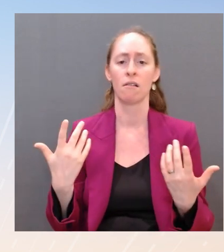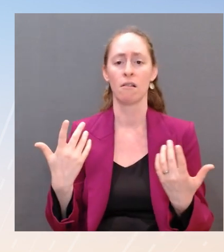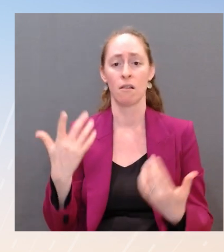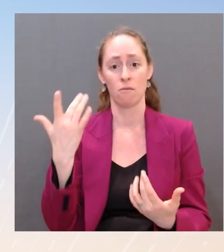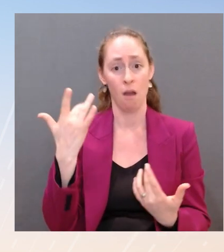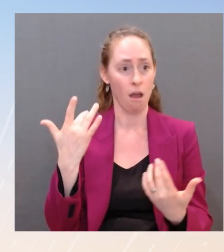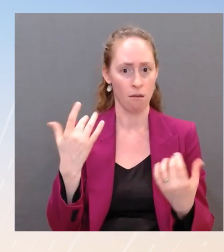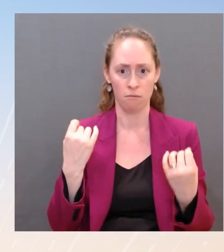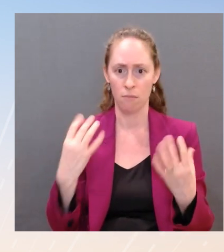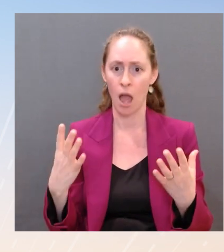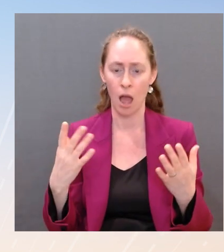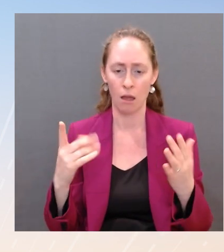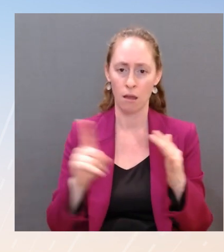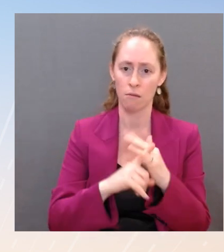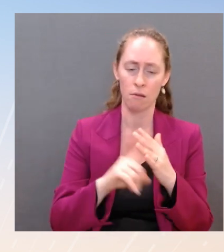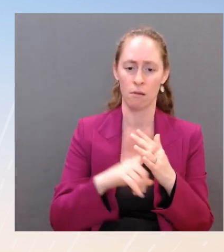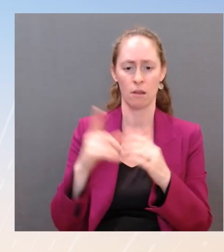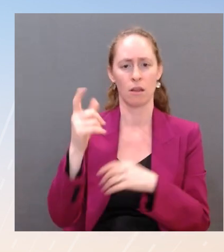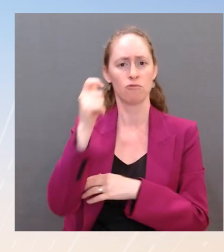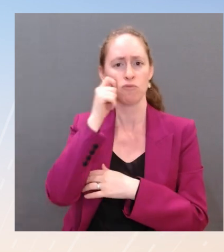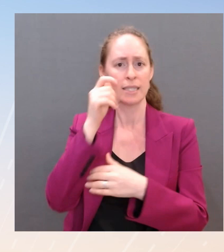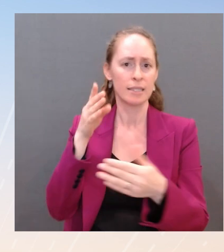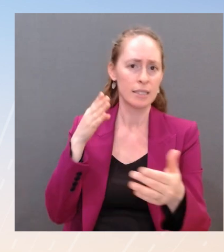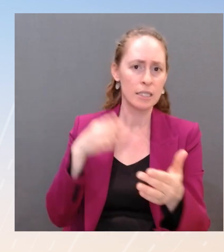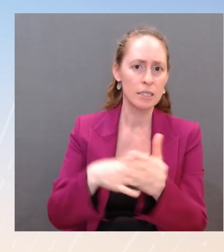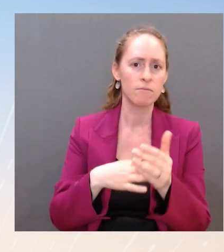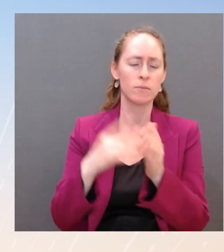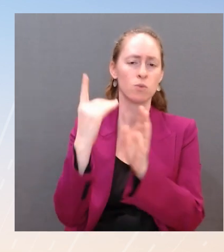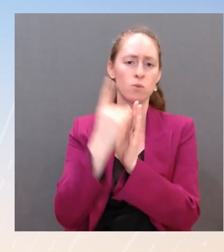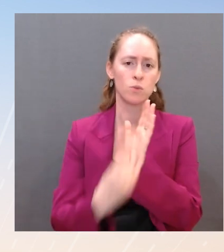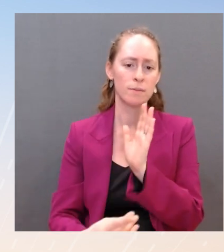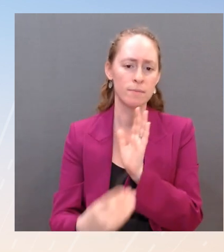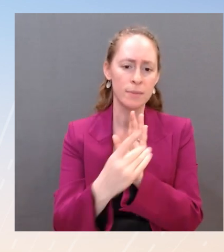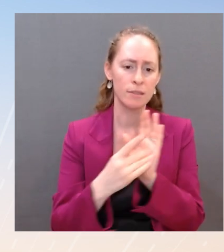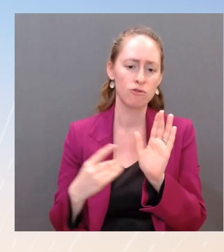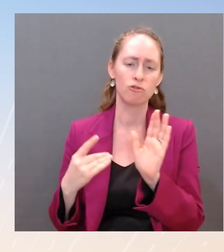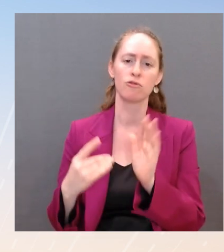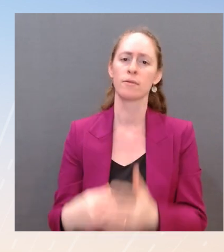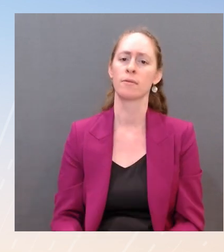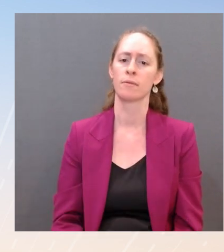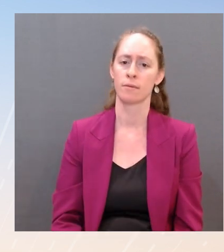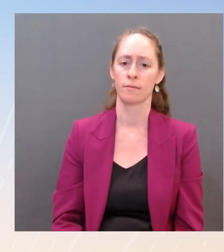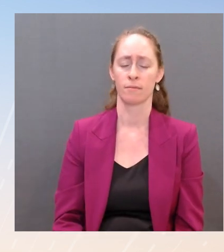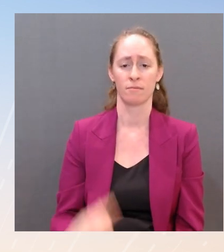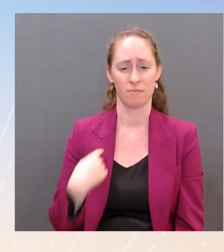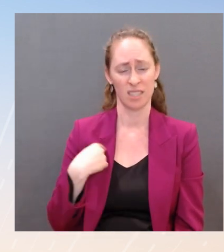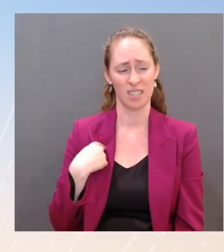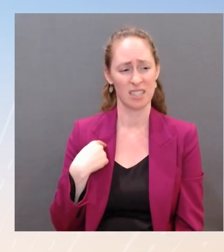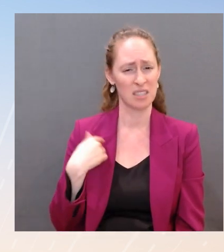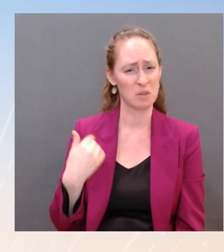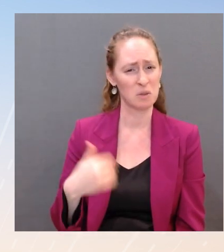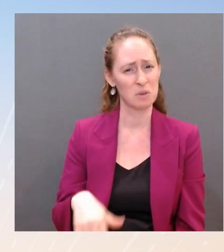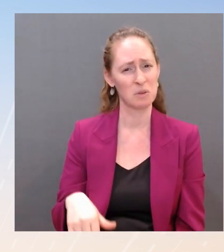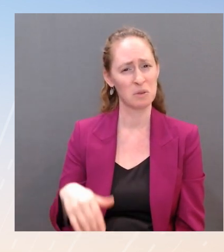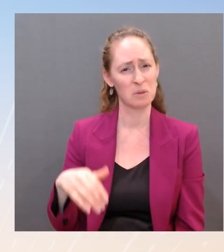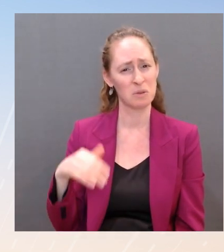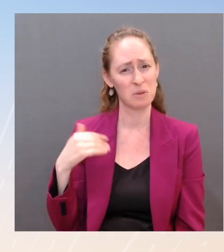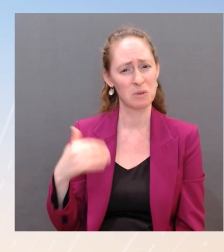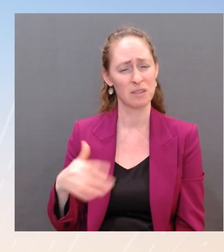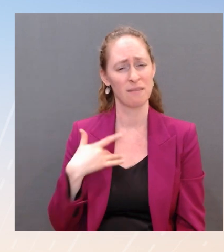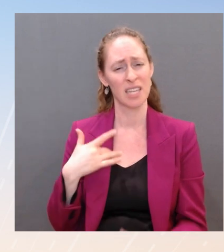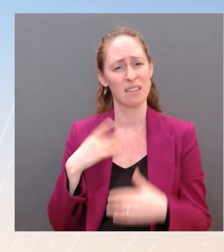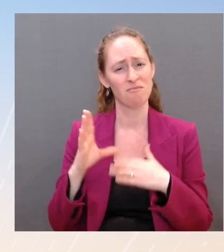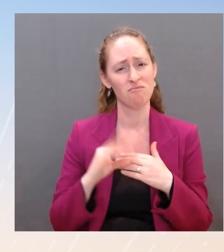me to a point where I thought the only way to end the pain was to end my life. And I attempted to do